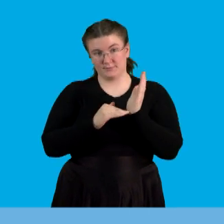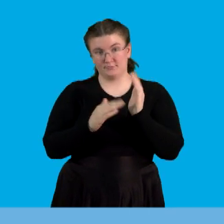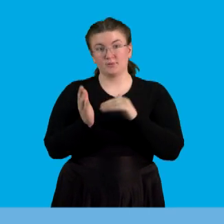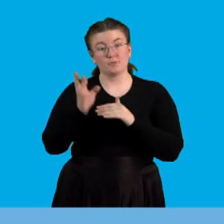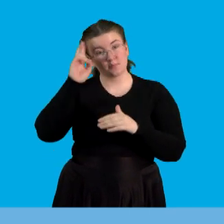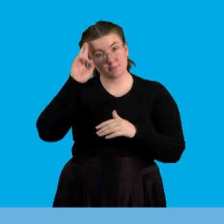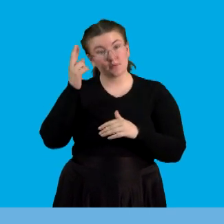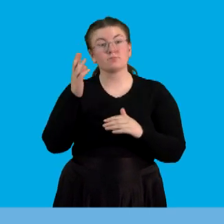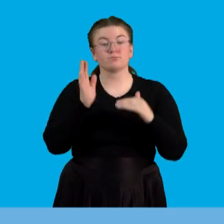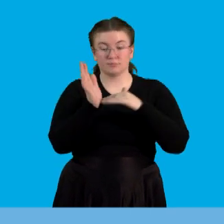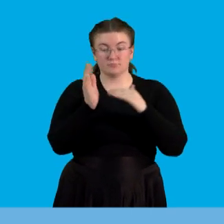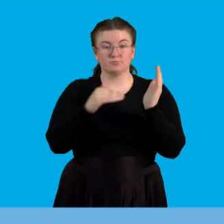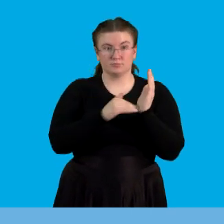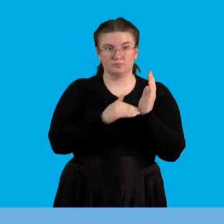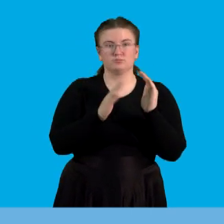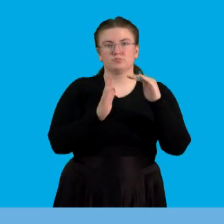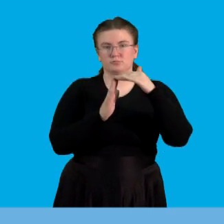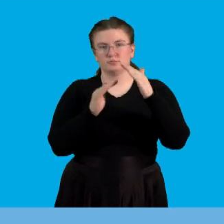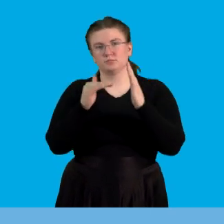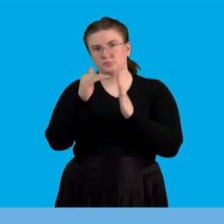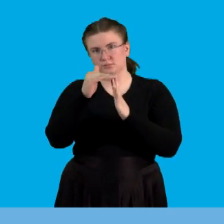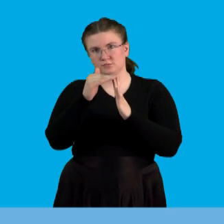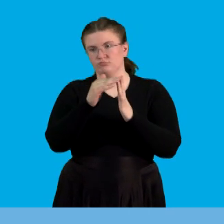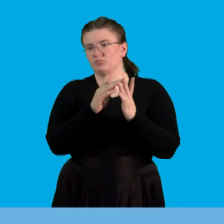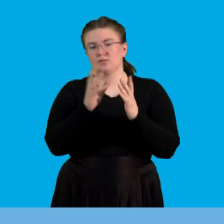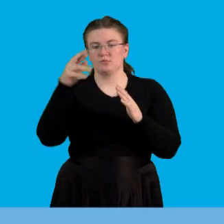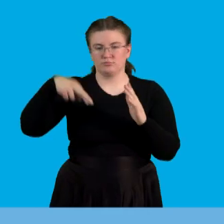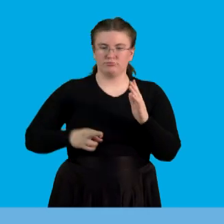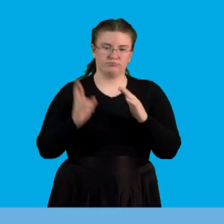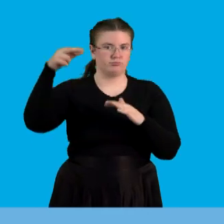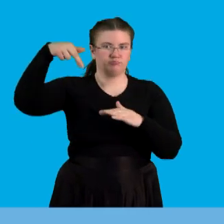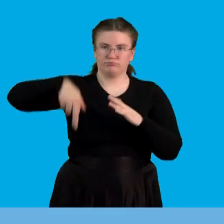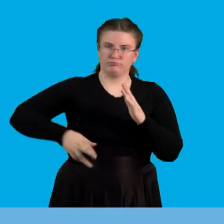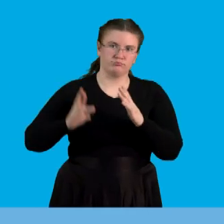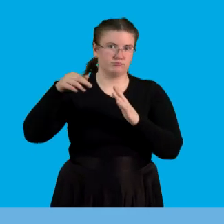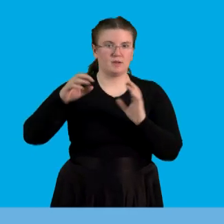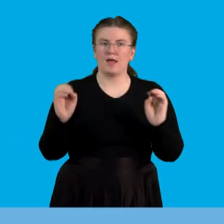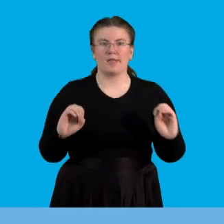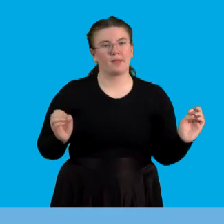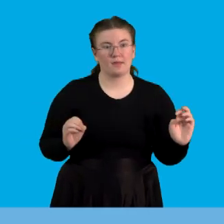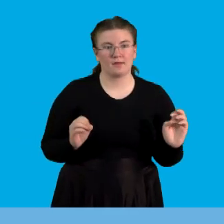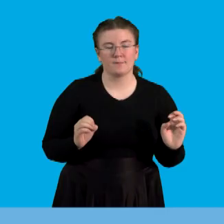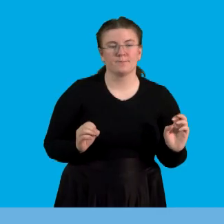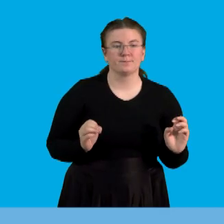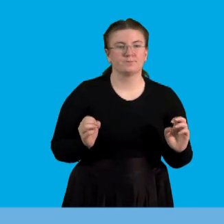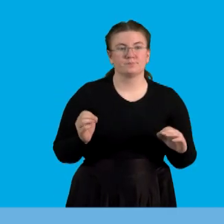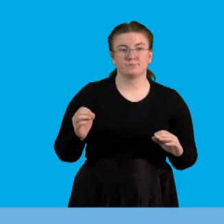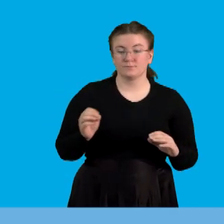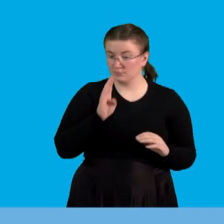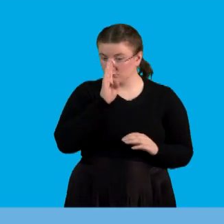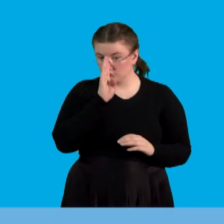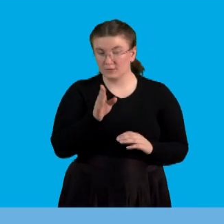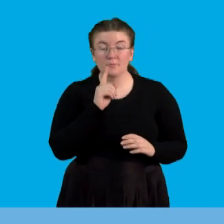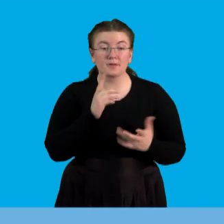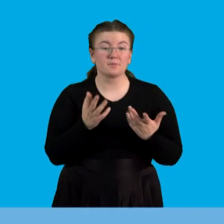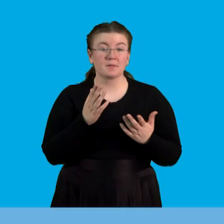at 90 degrees, the direction doesn't change. However, if it enters at any other angle but other than the 90 degrees, then